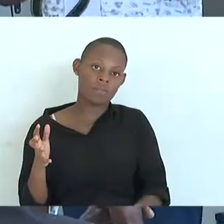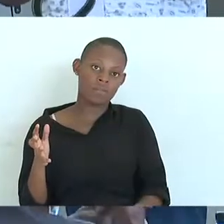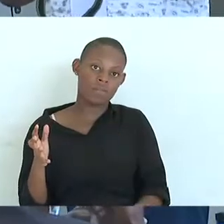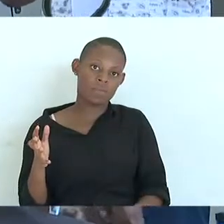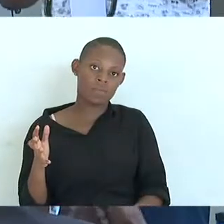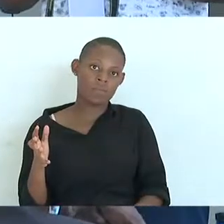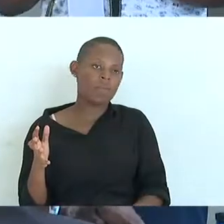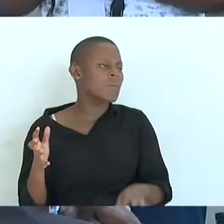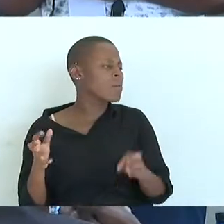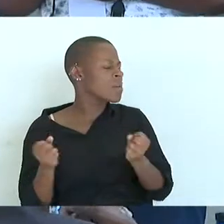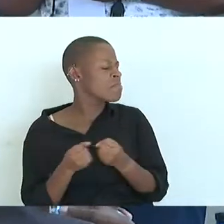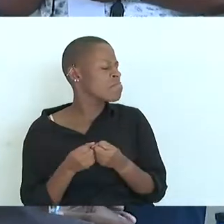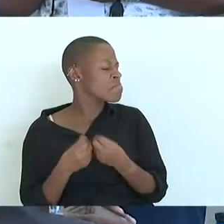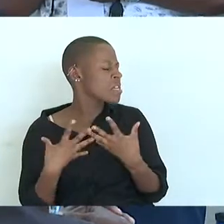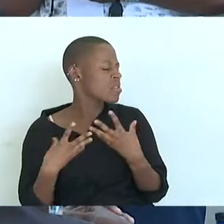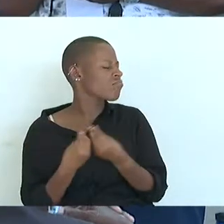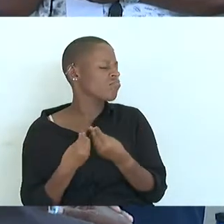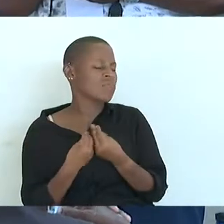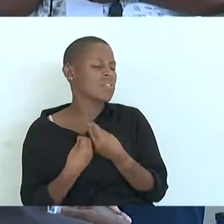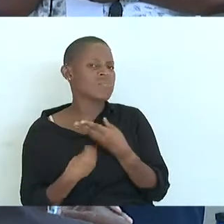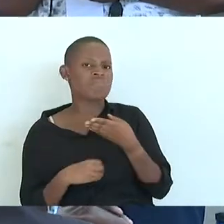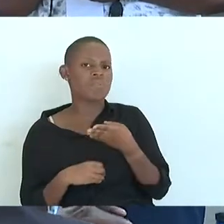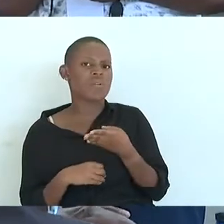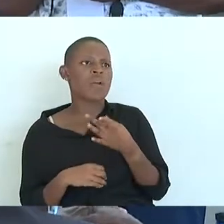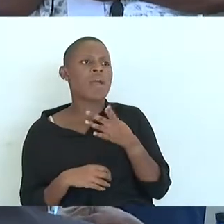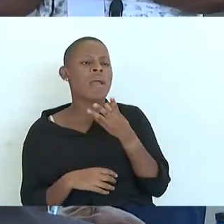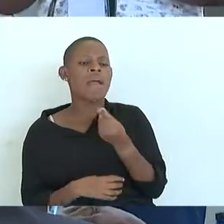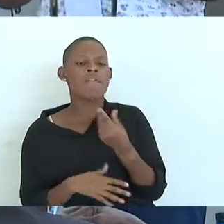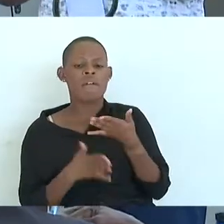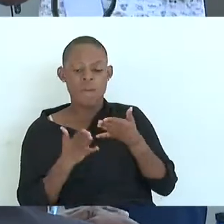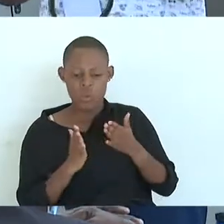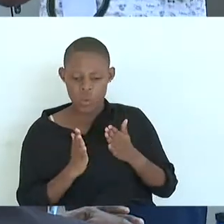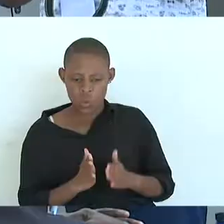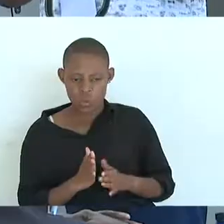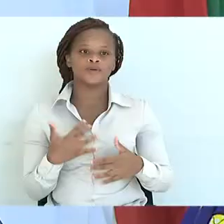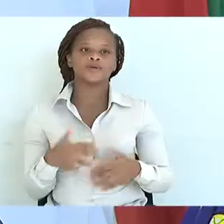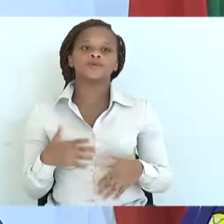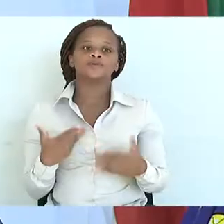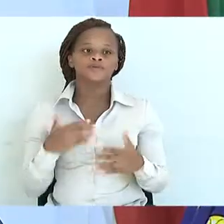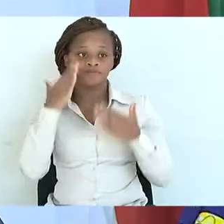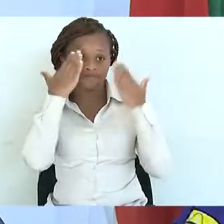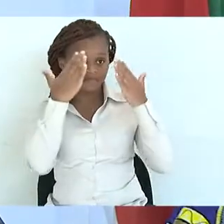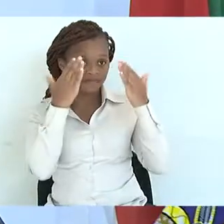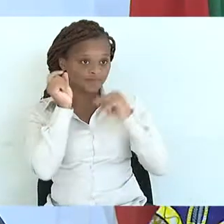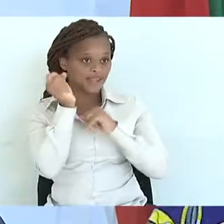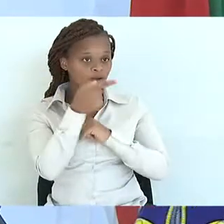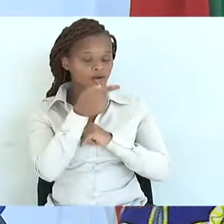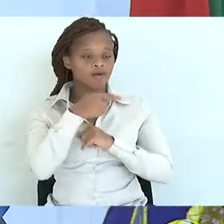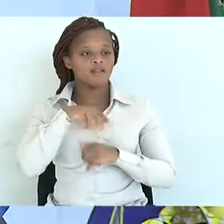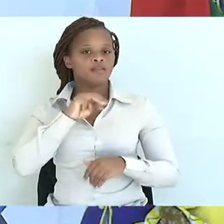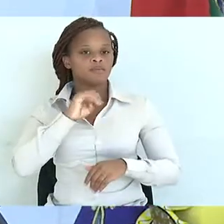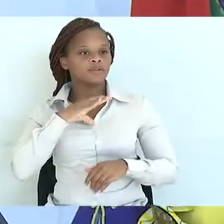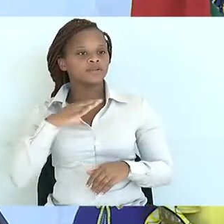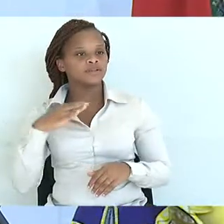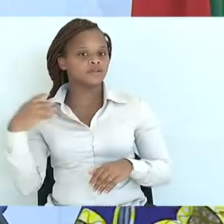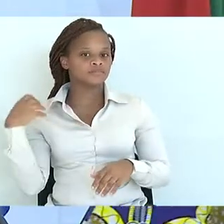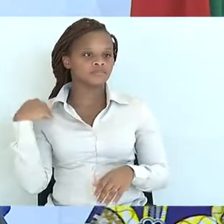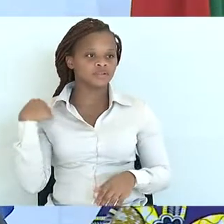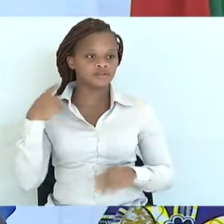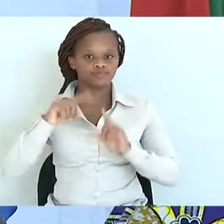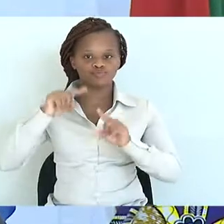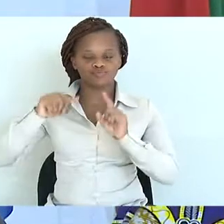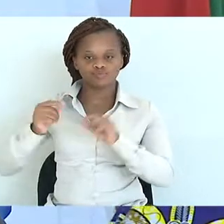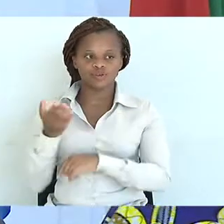izinto eziningi. Umuntu umhlaba. Ongqosha bakhona la